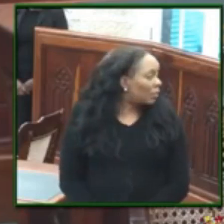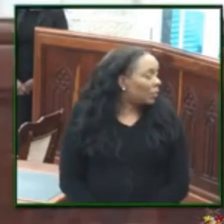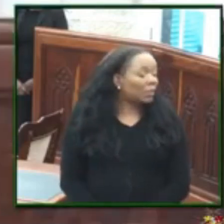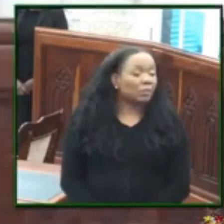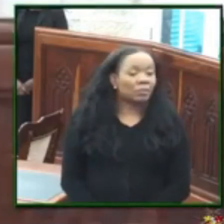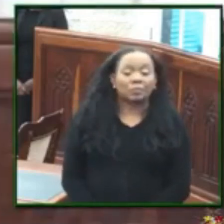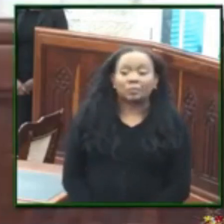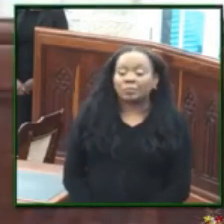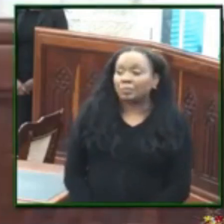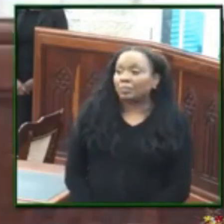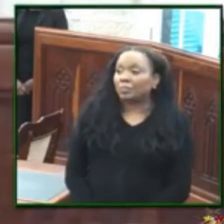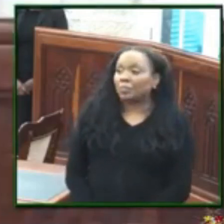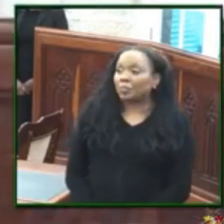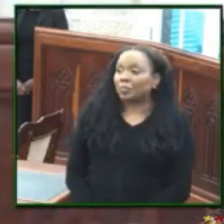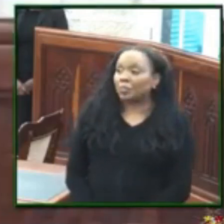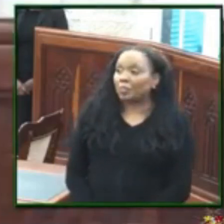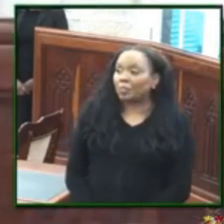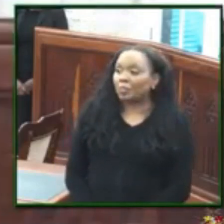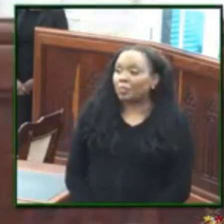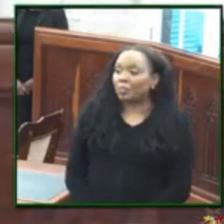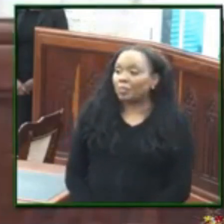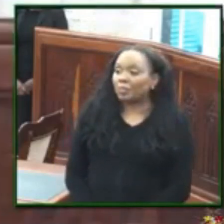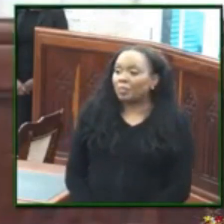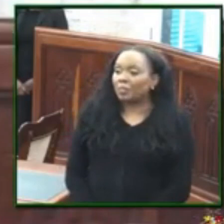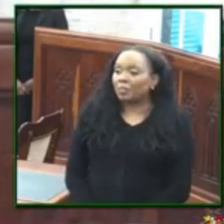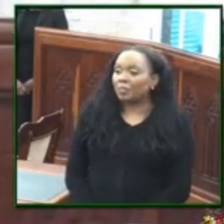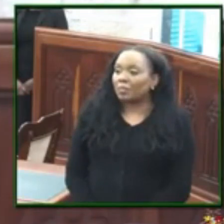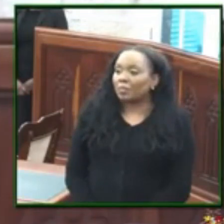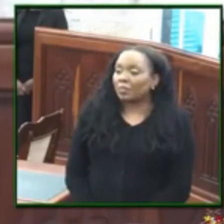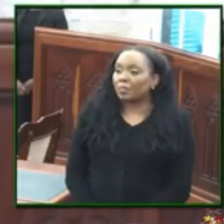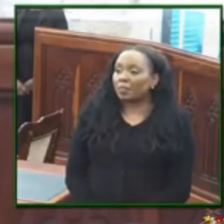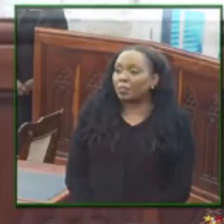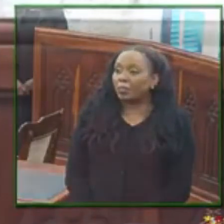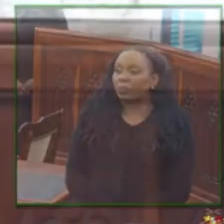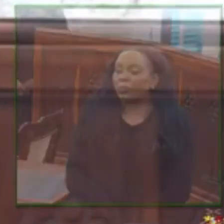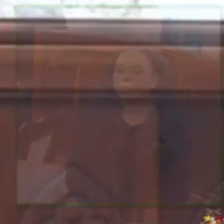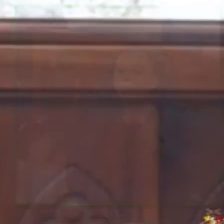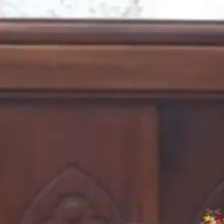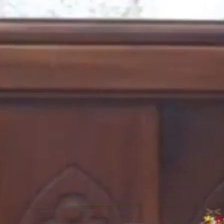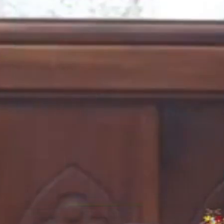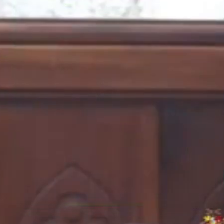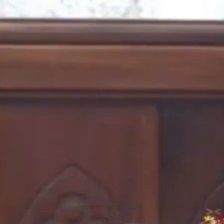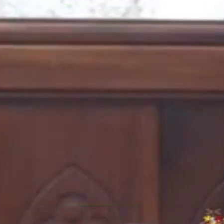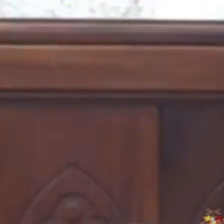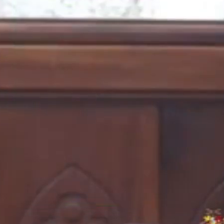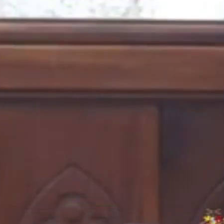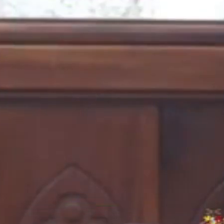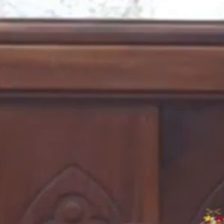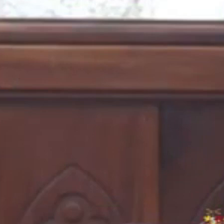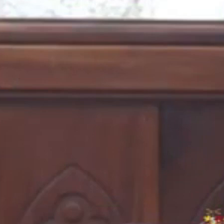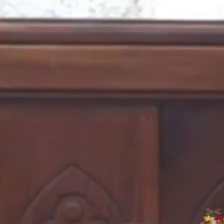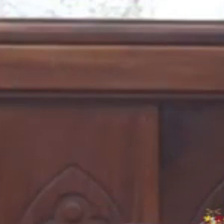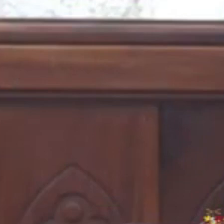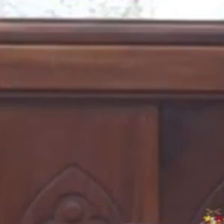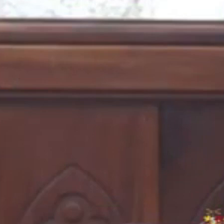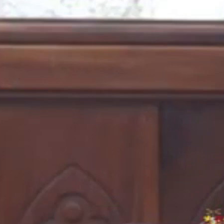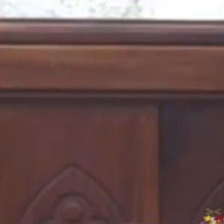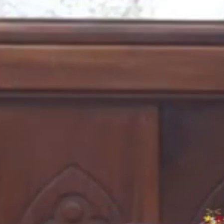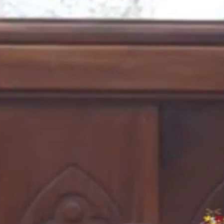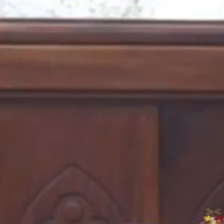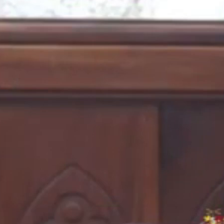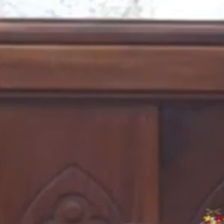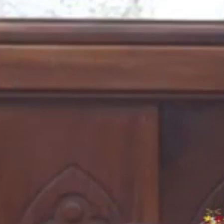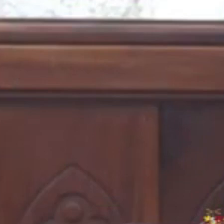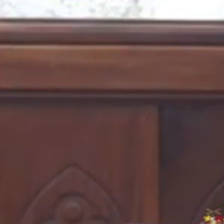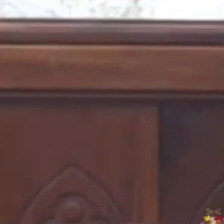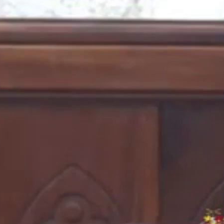what I could say remains a secret today. I will spare them. I will spare them.